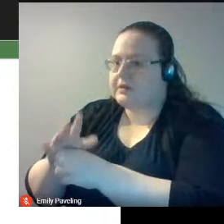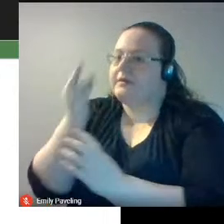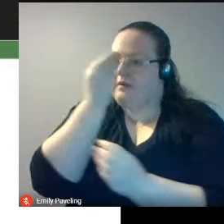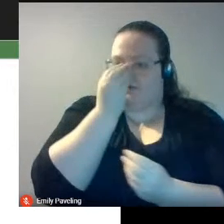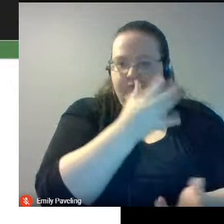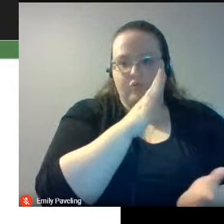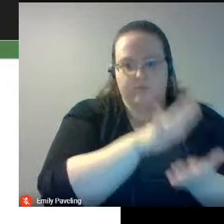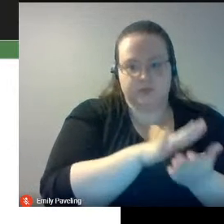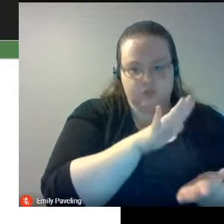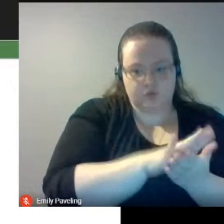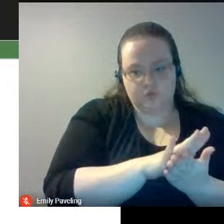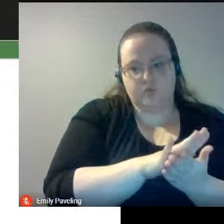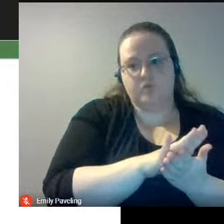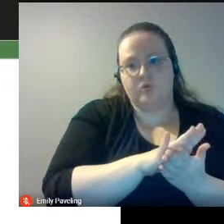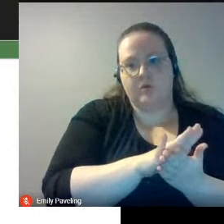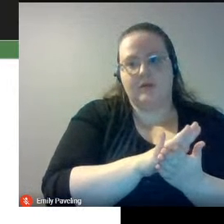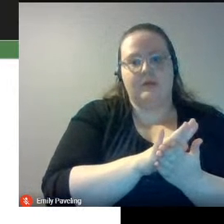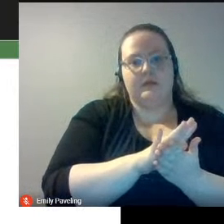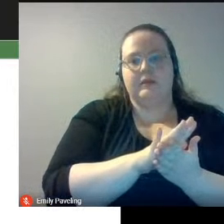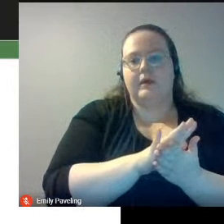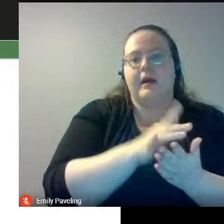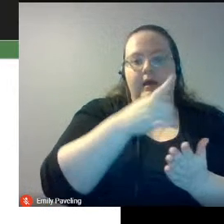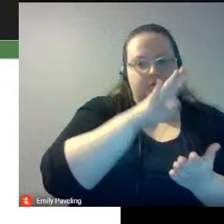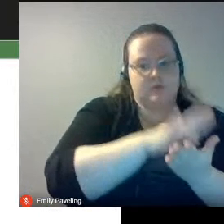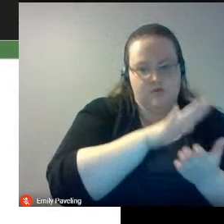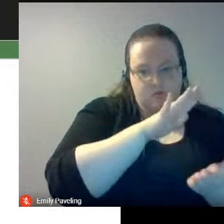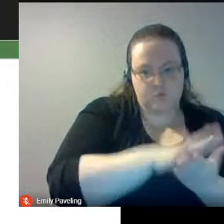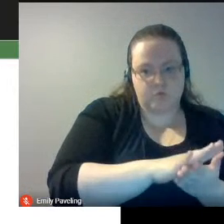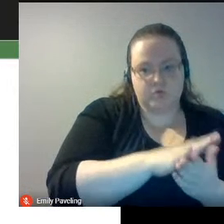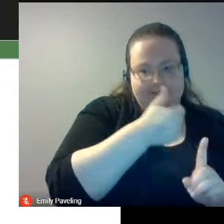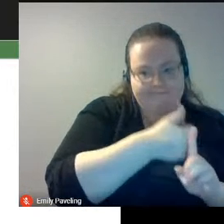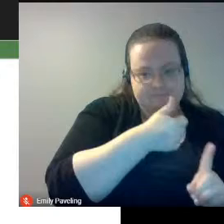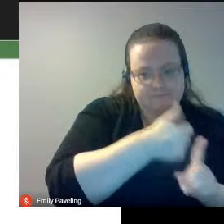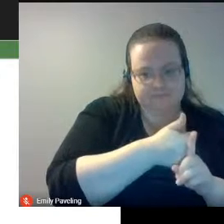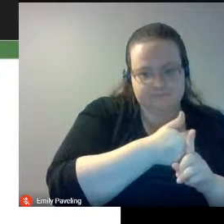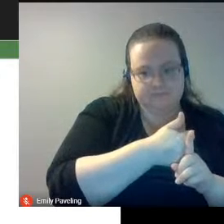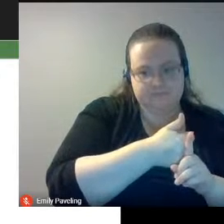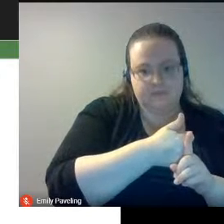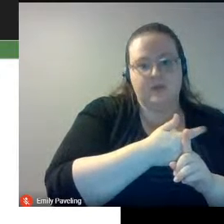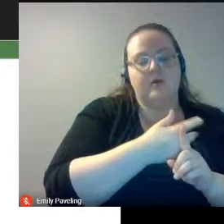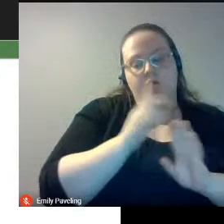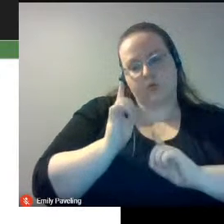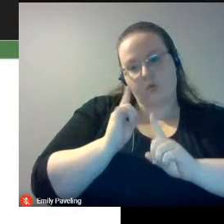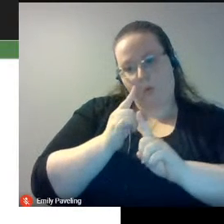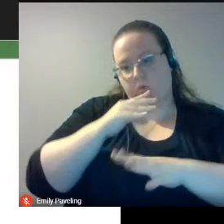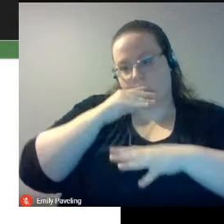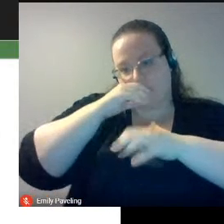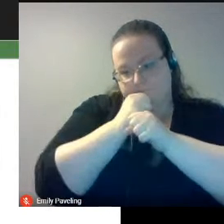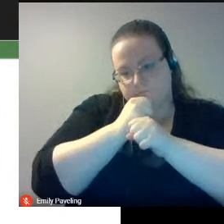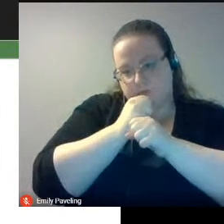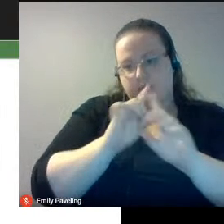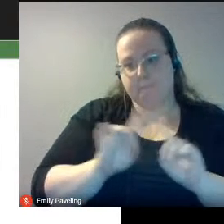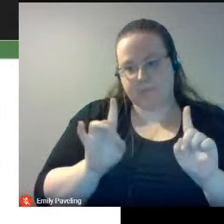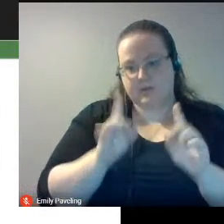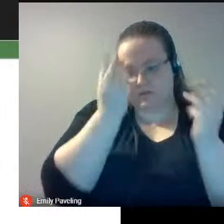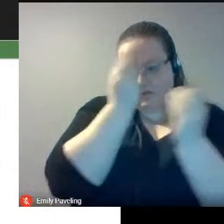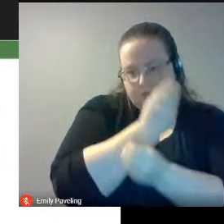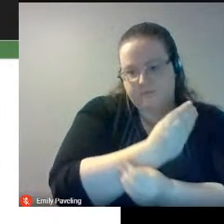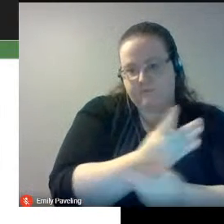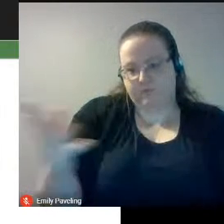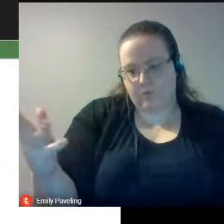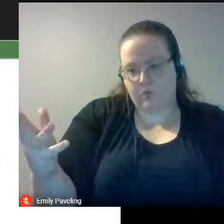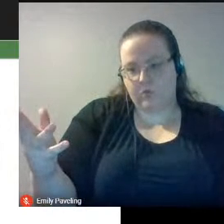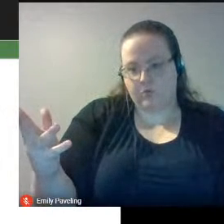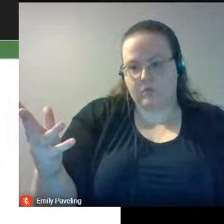contact tracing and outbreak management, and we will endeavor to maintain confidentiality. Anyone who has a